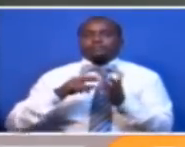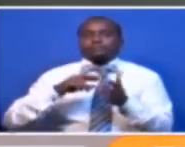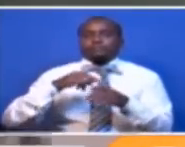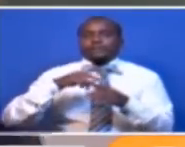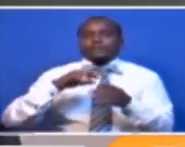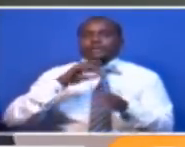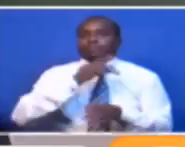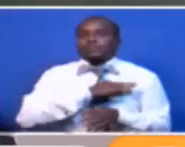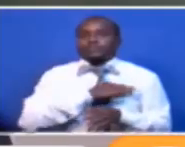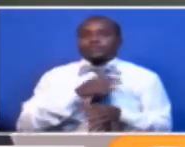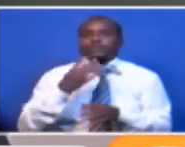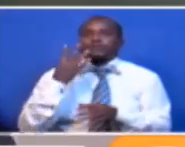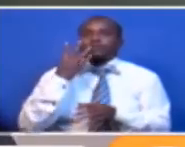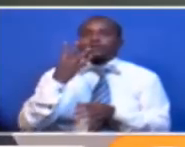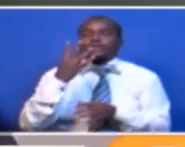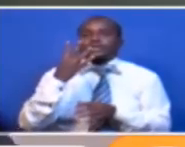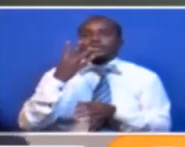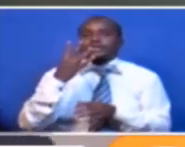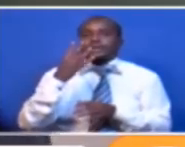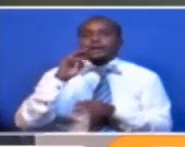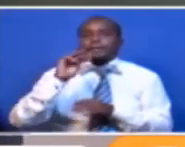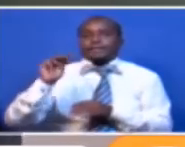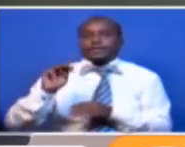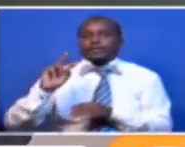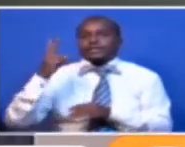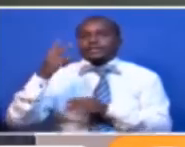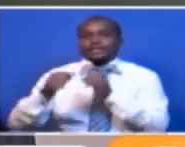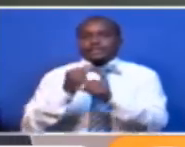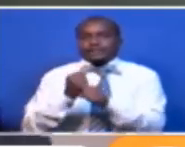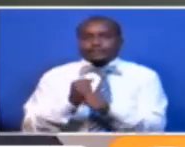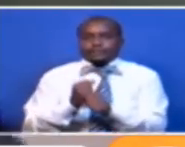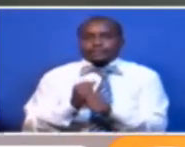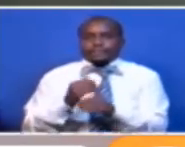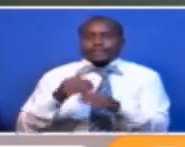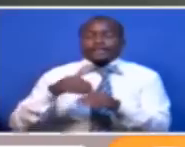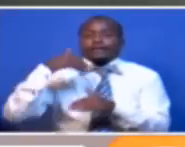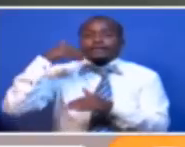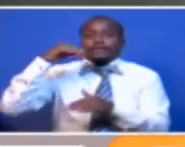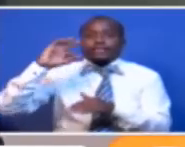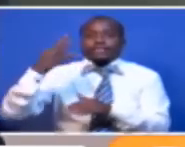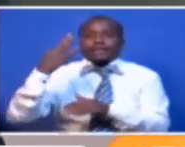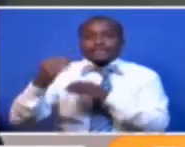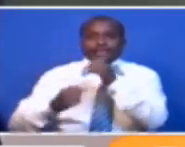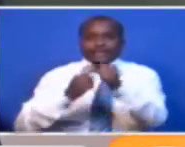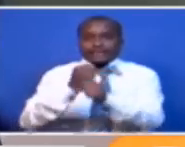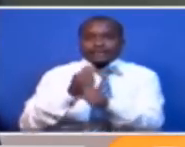million in the second year of operation. In the third year of operation, which is